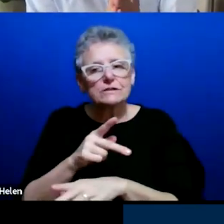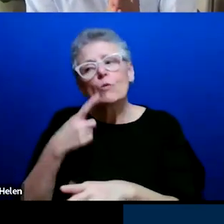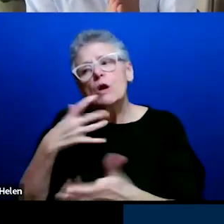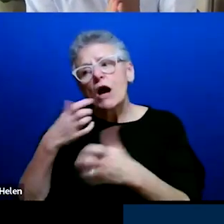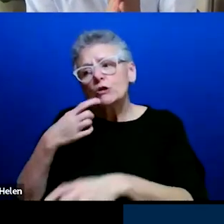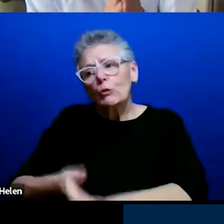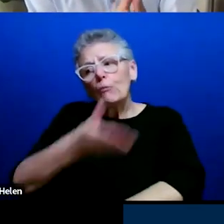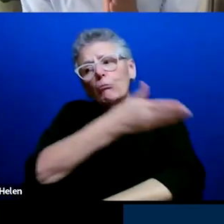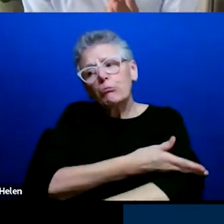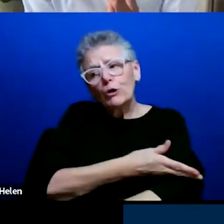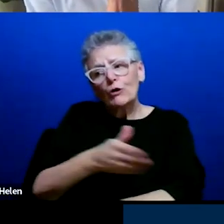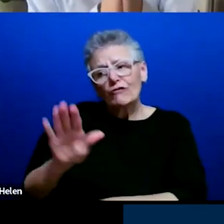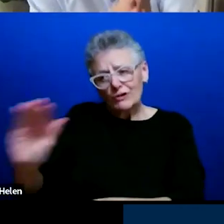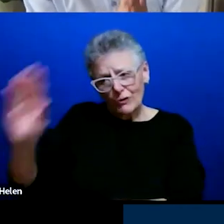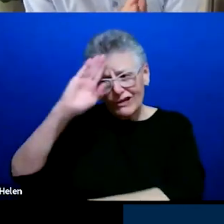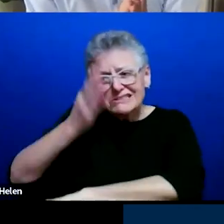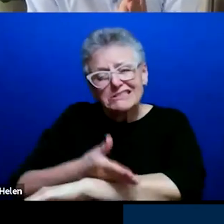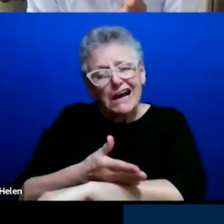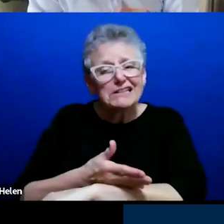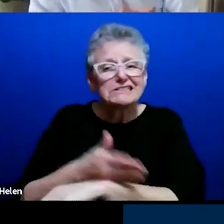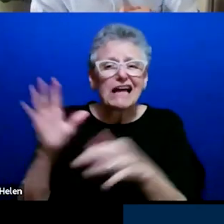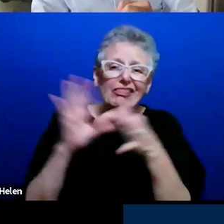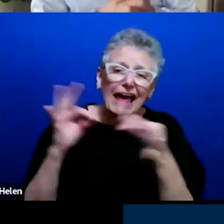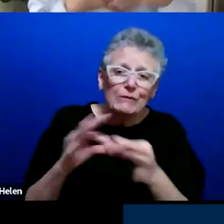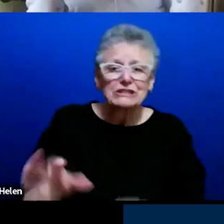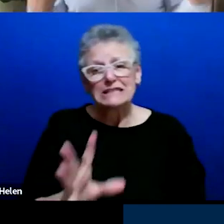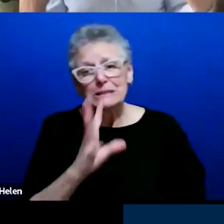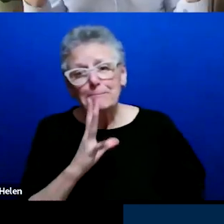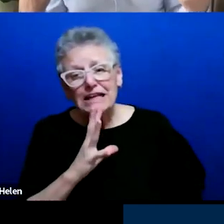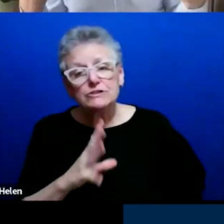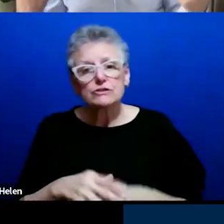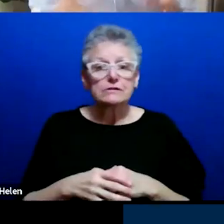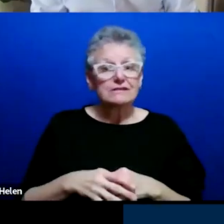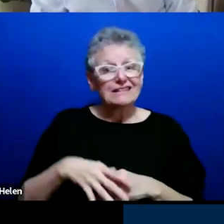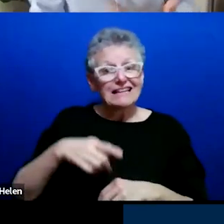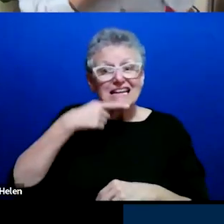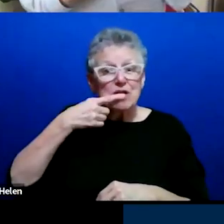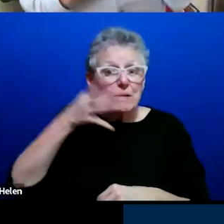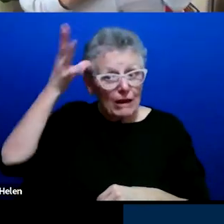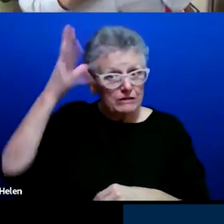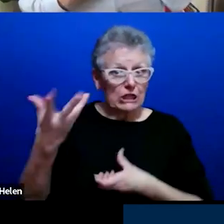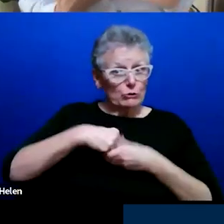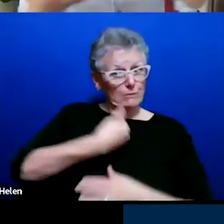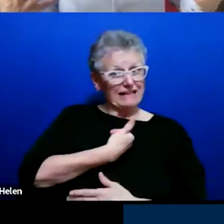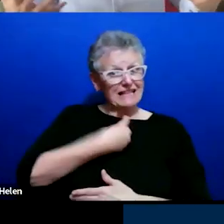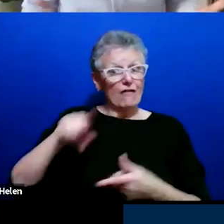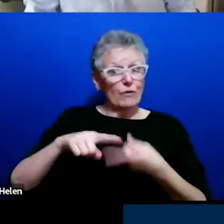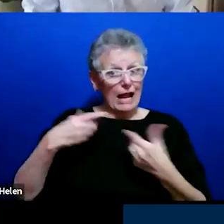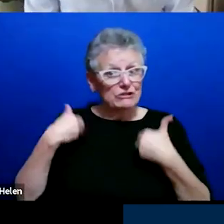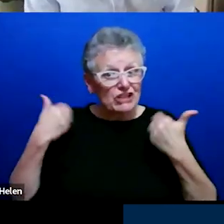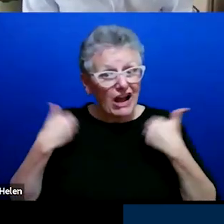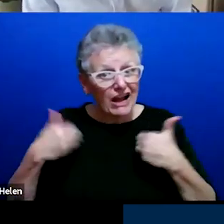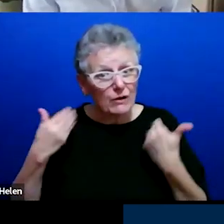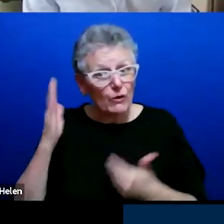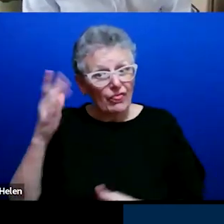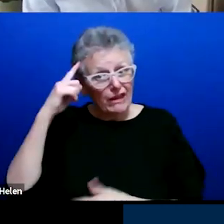improve Johnny's language outcome, speech and language, hearing parents, and including me, when I was younger,